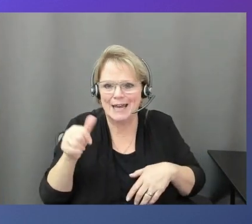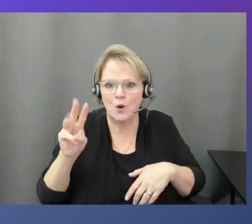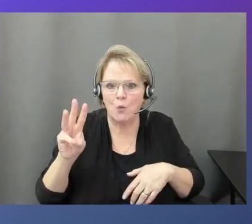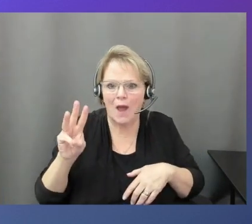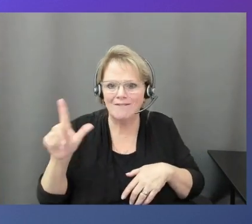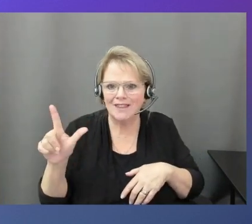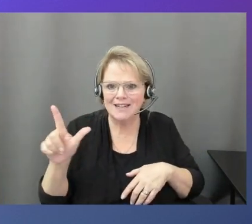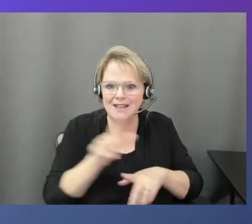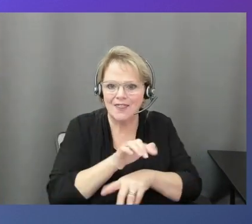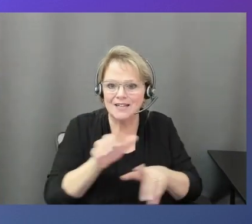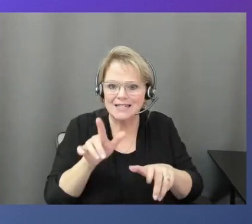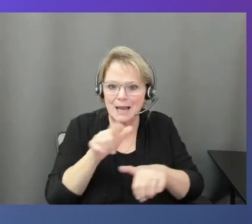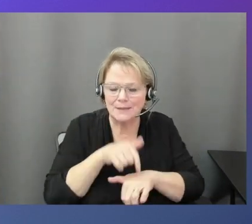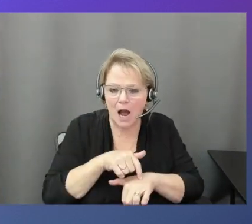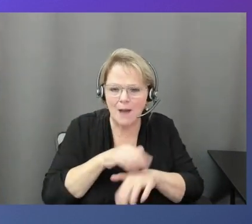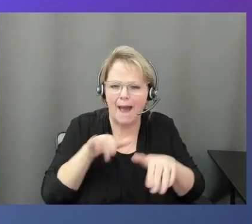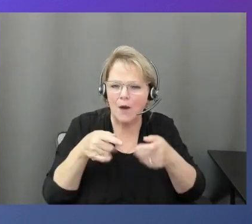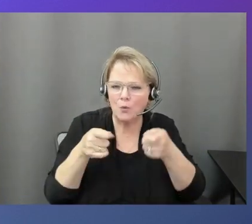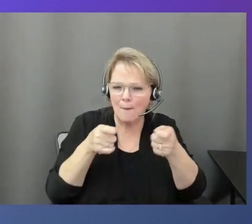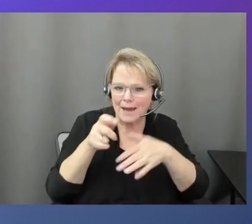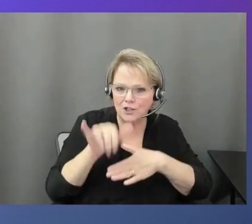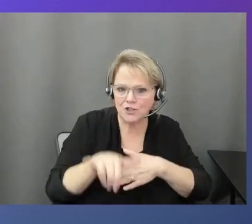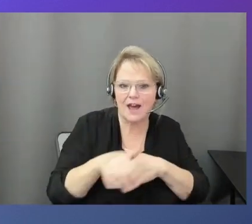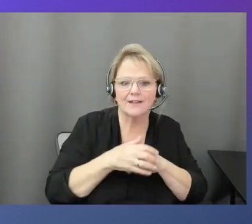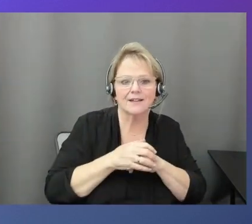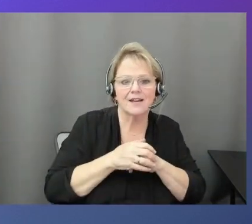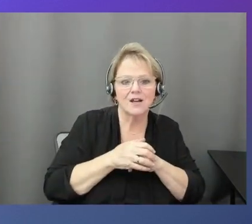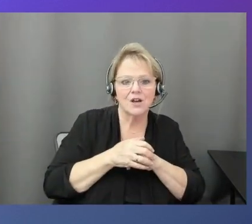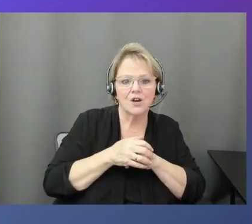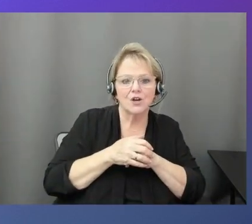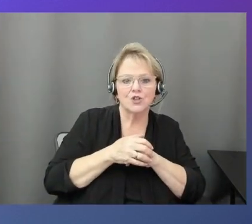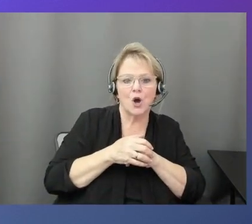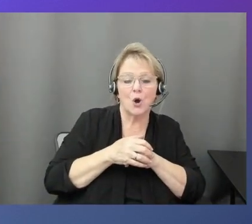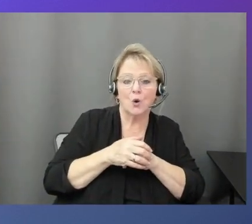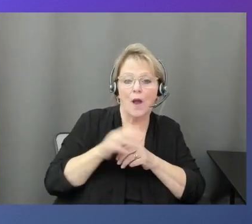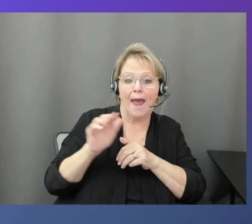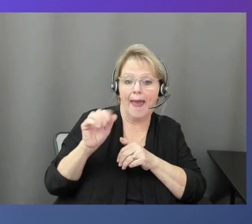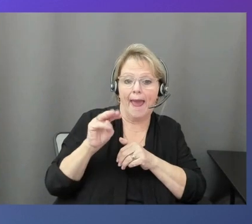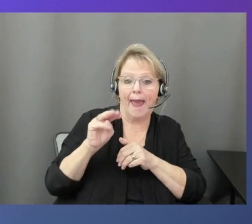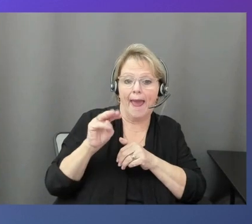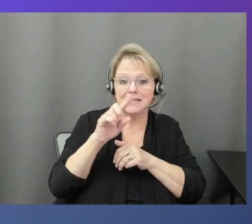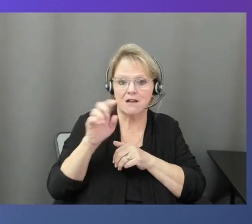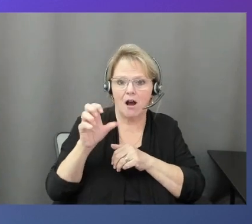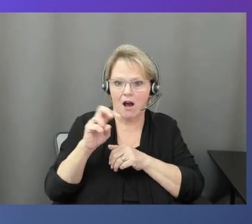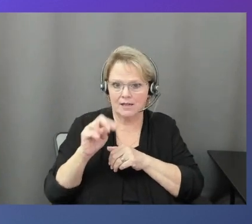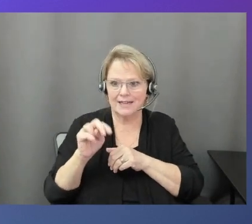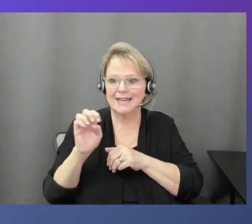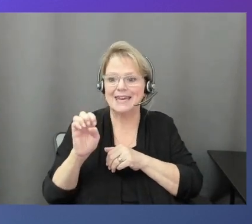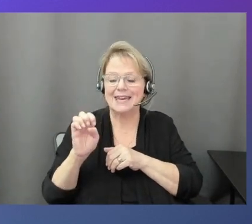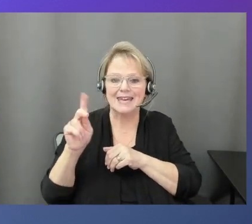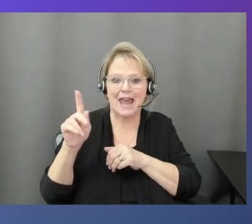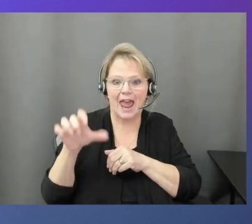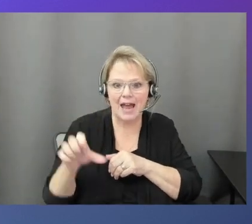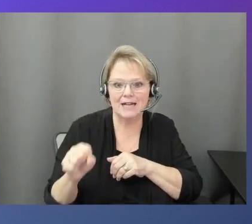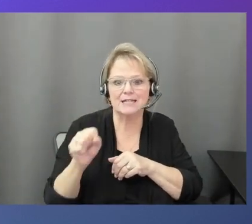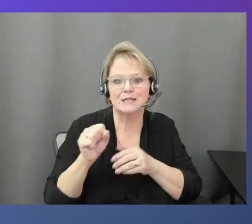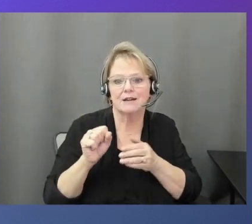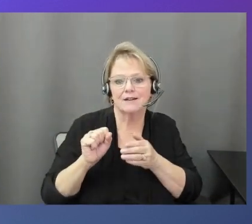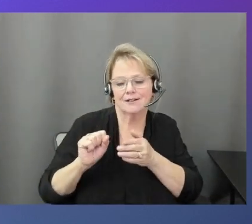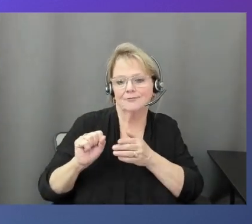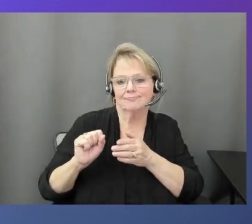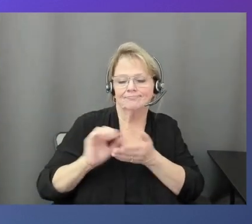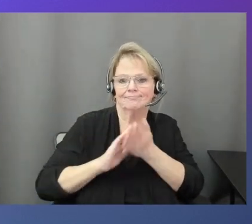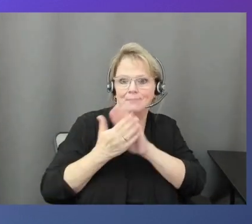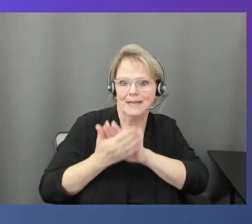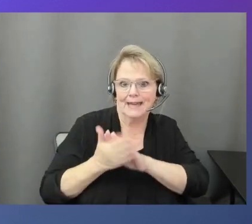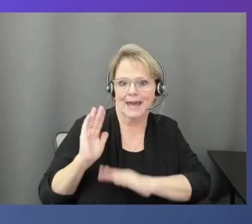Amazon EKS, or our managed Kubernetes service, quickly became a pattern of choice. And I want to show you a quick example just in my on my laptop here of what